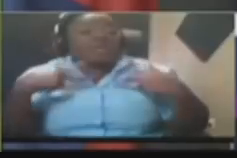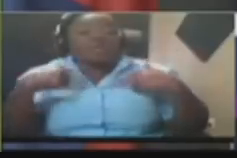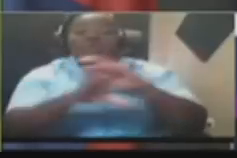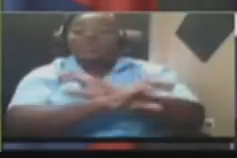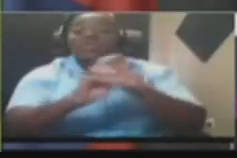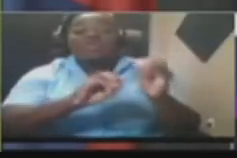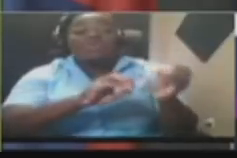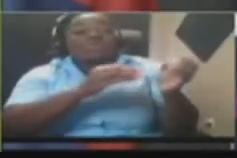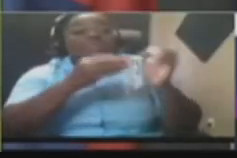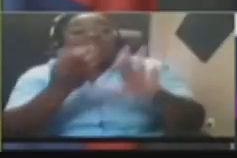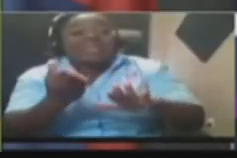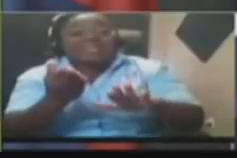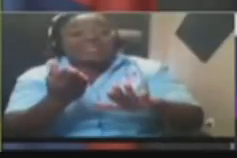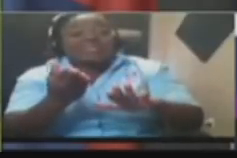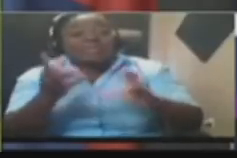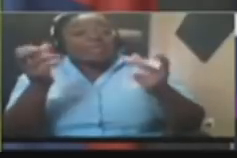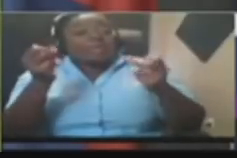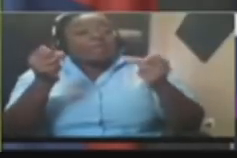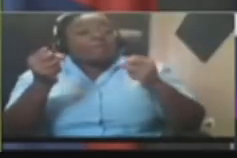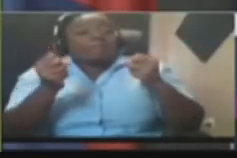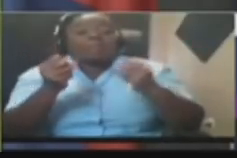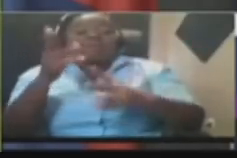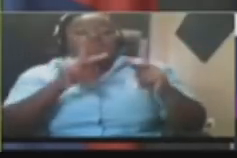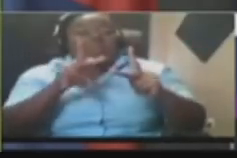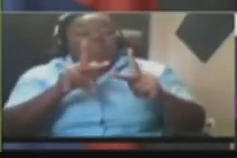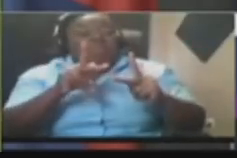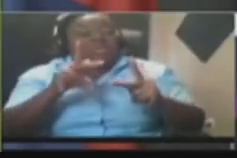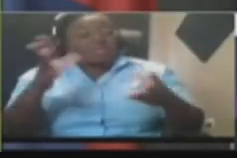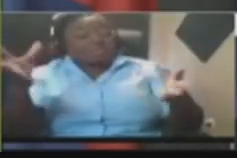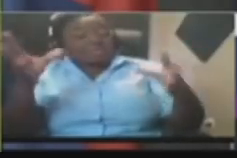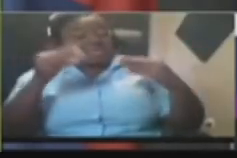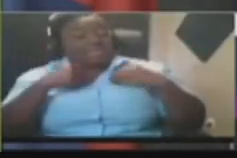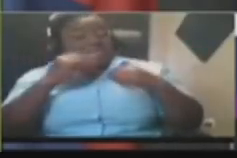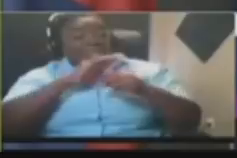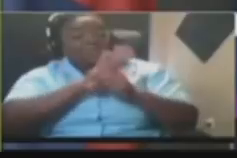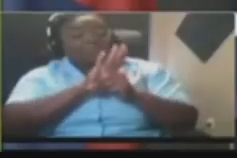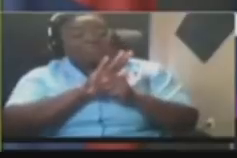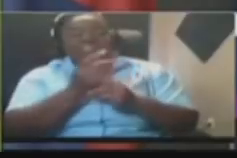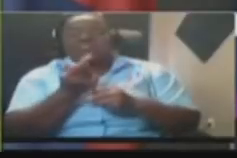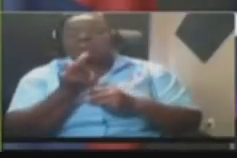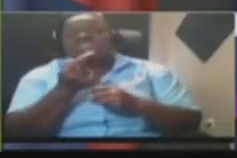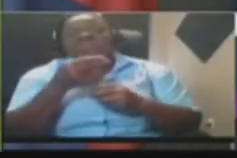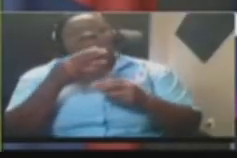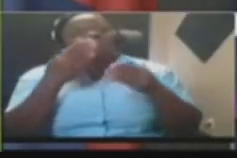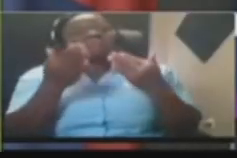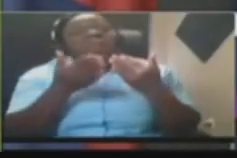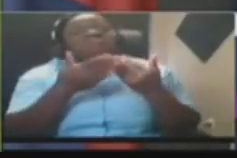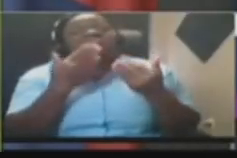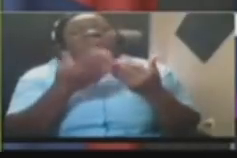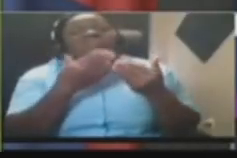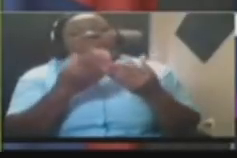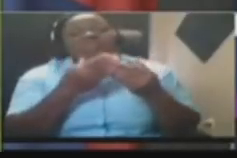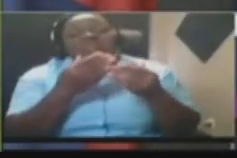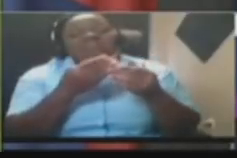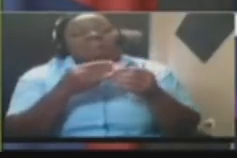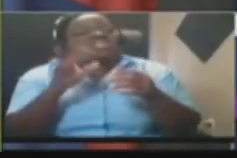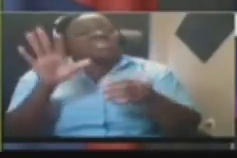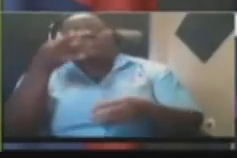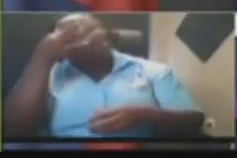reduced clinical conditions. If you get infected, it's a mild infection like the normal flu, and you get over that and